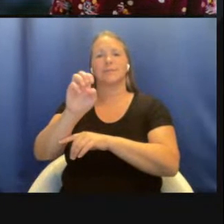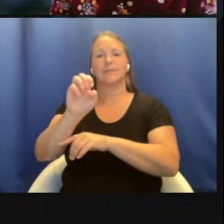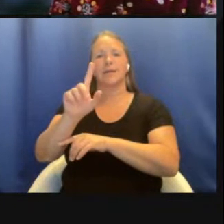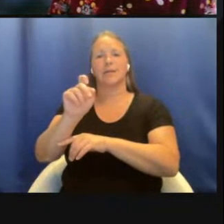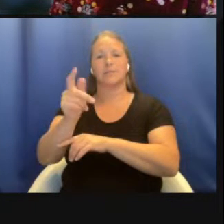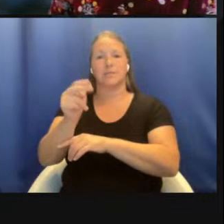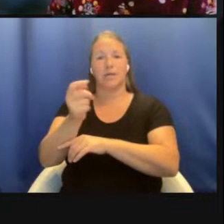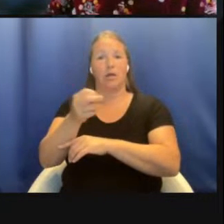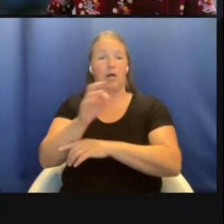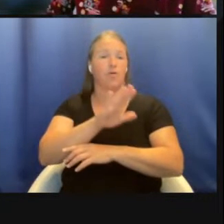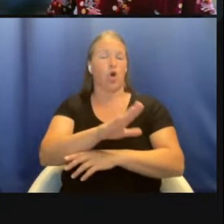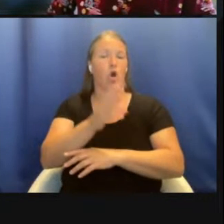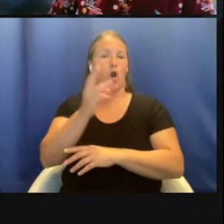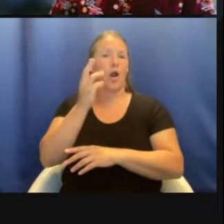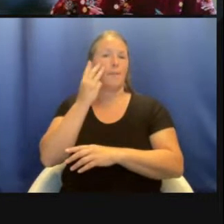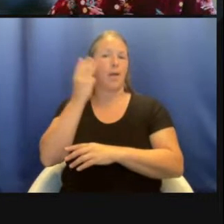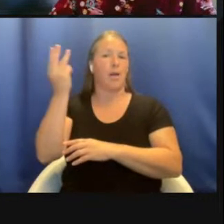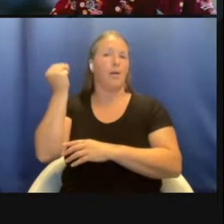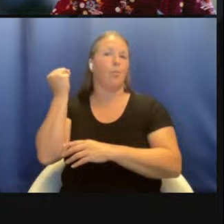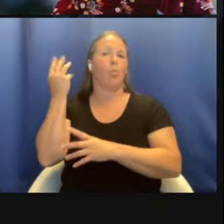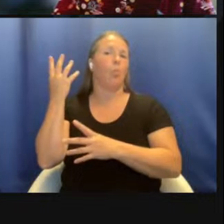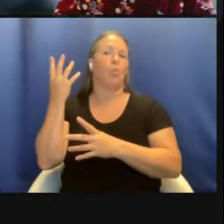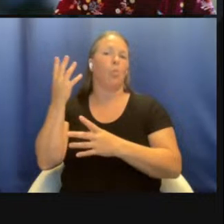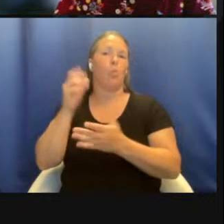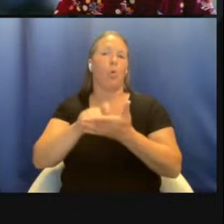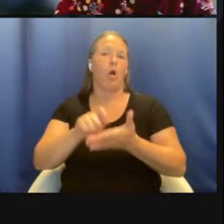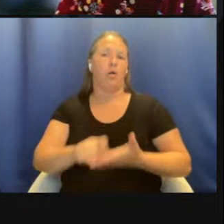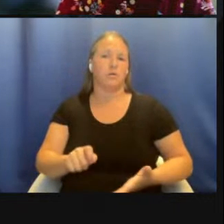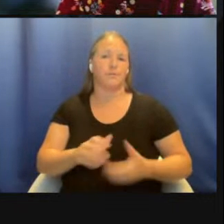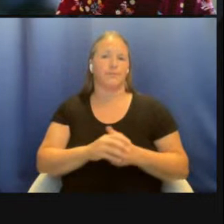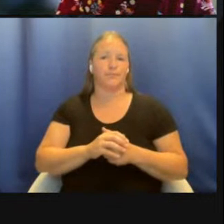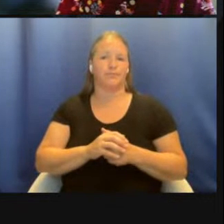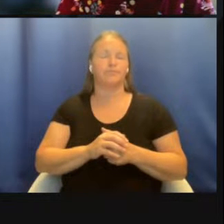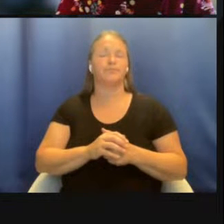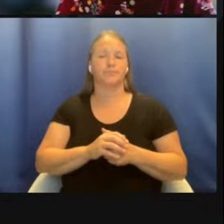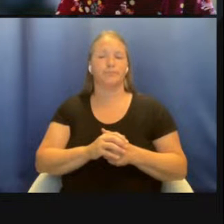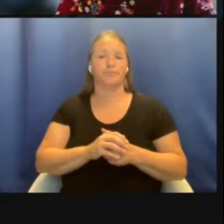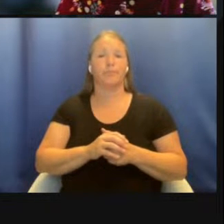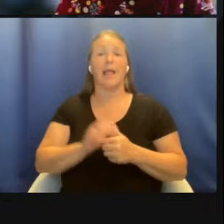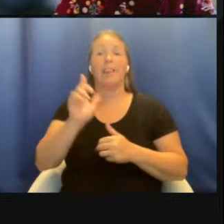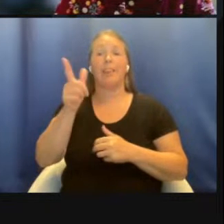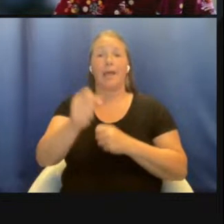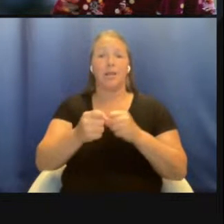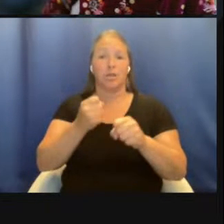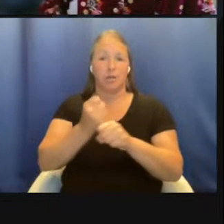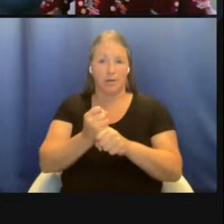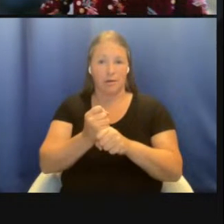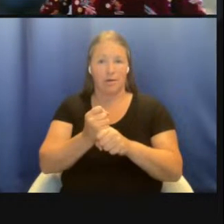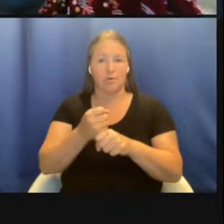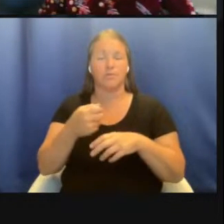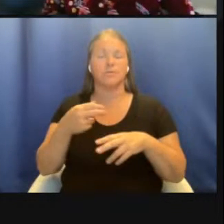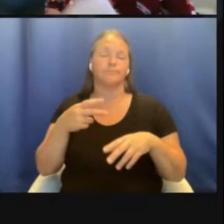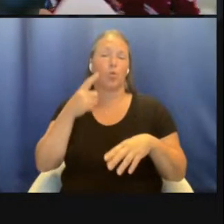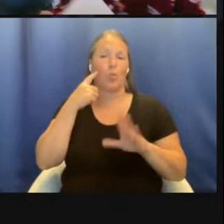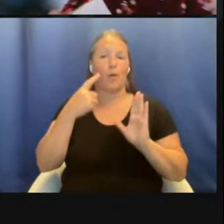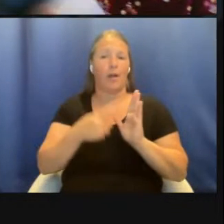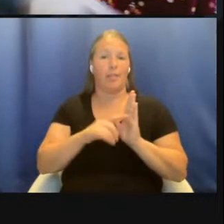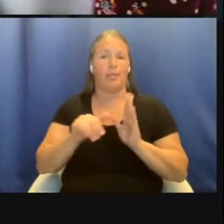She often referred to the skeleton of her memoirs in later years because, having spent time with women of letters, she intended to write her